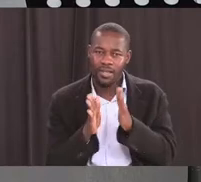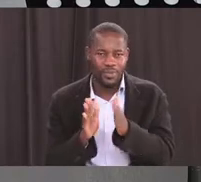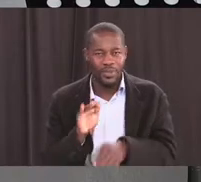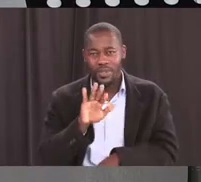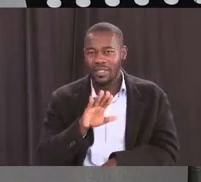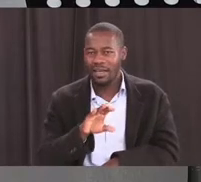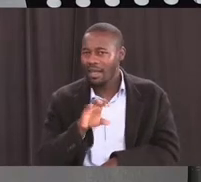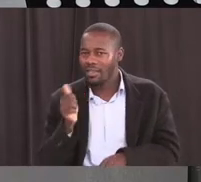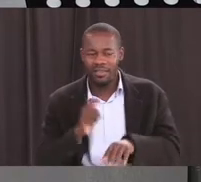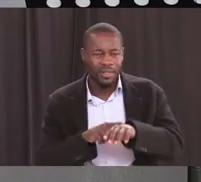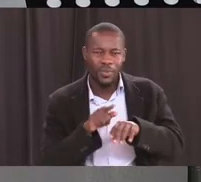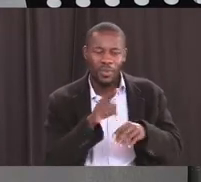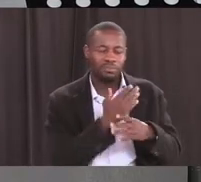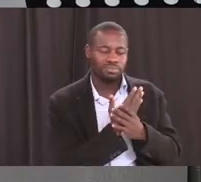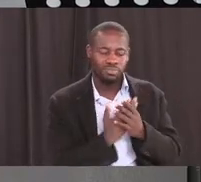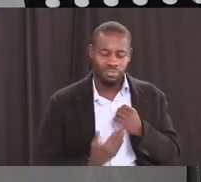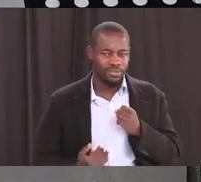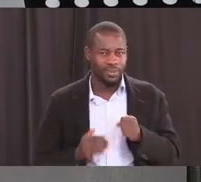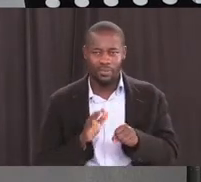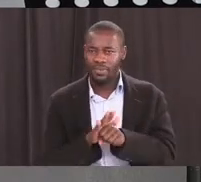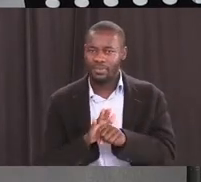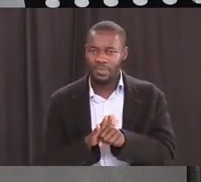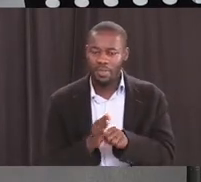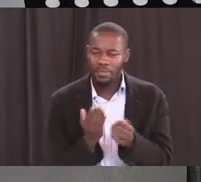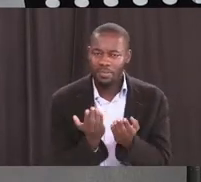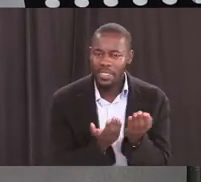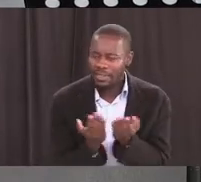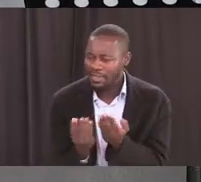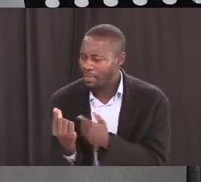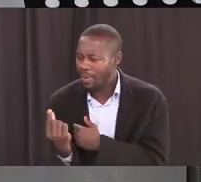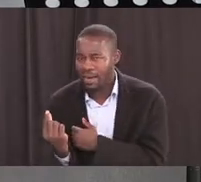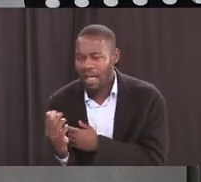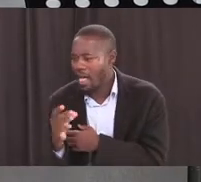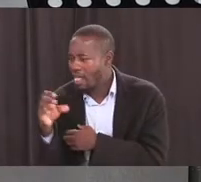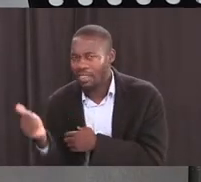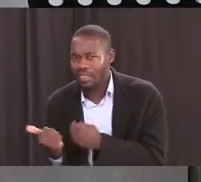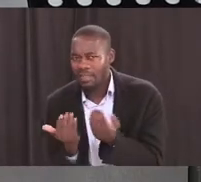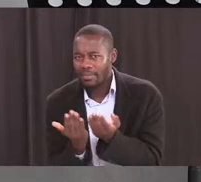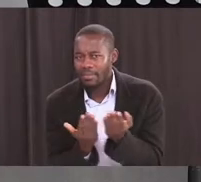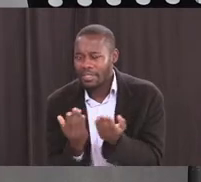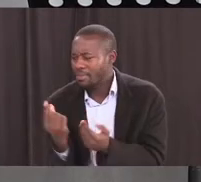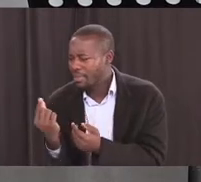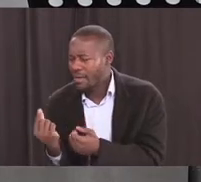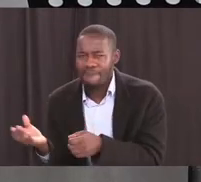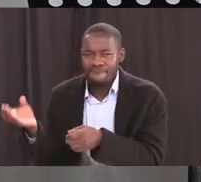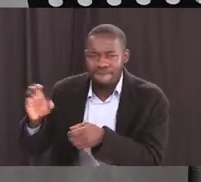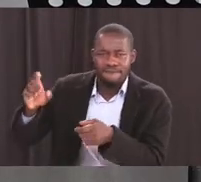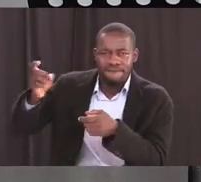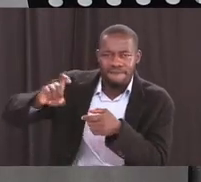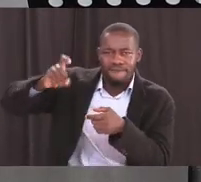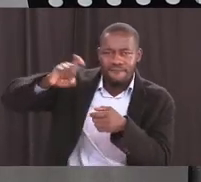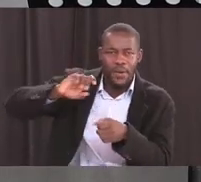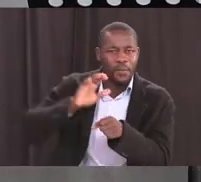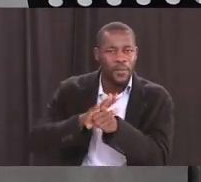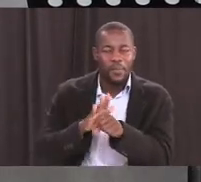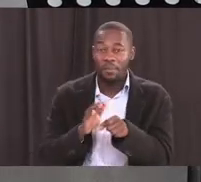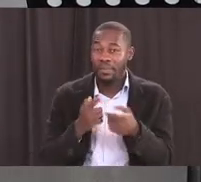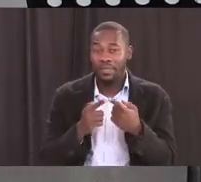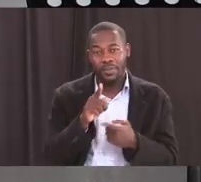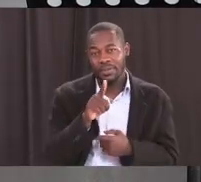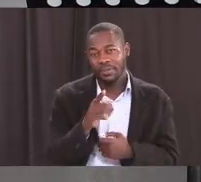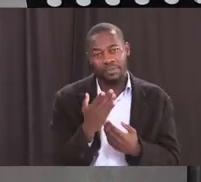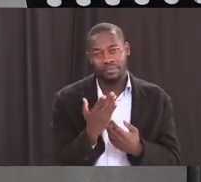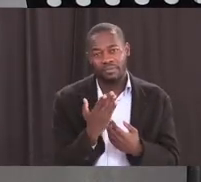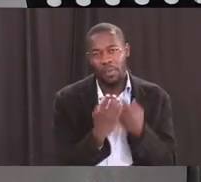nothing. Our business isn't making money. Our hopes for a child have not been fulfilled. We still live